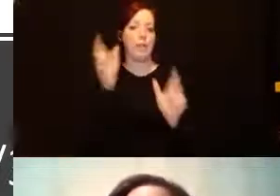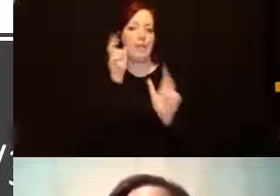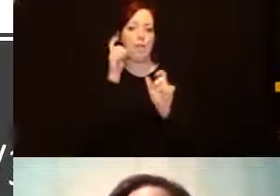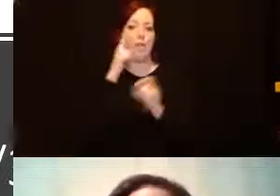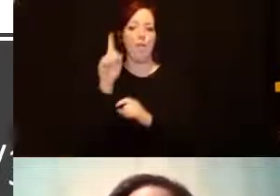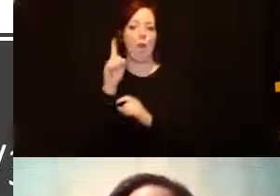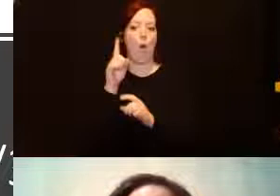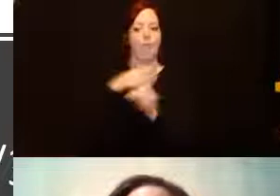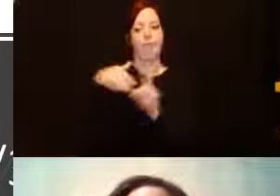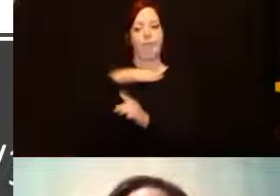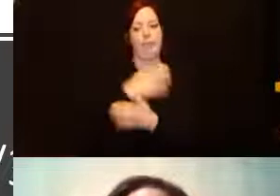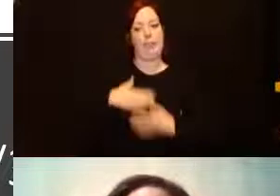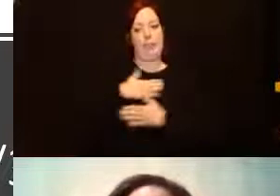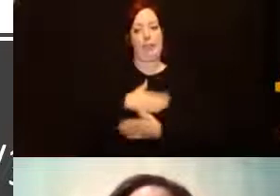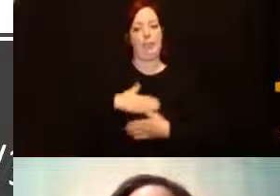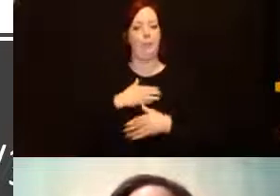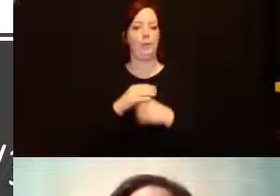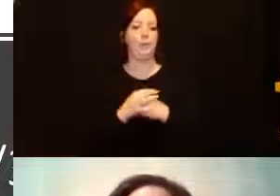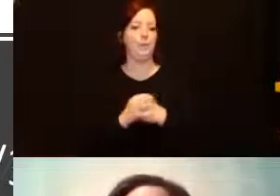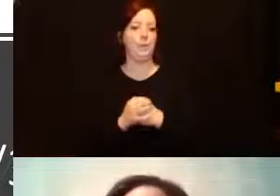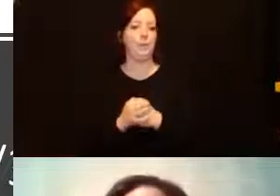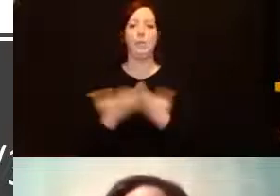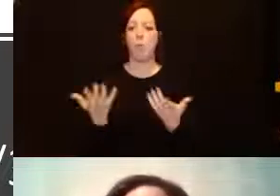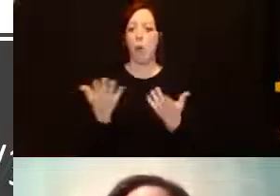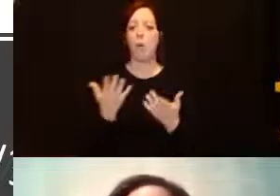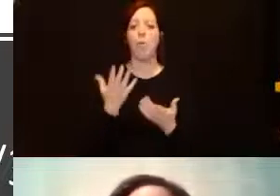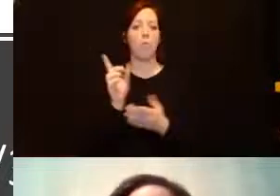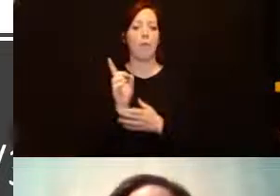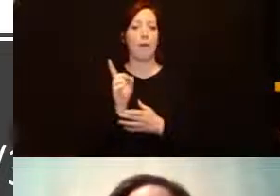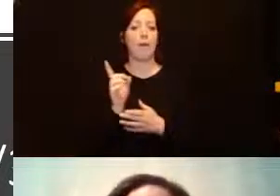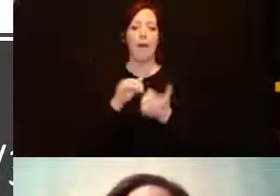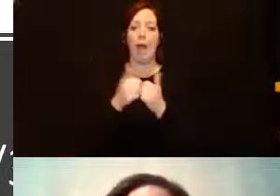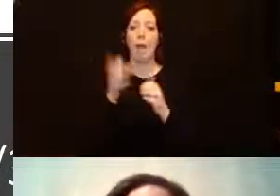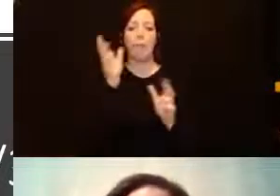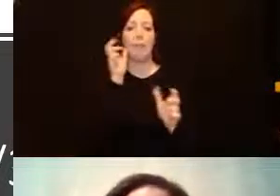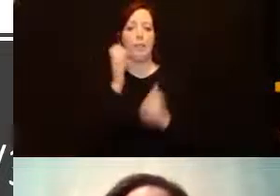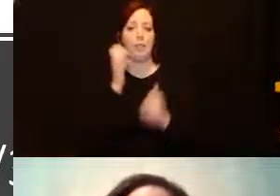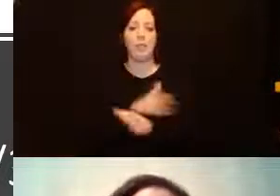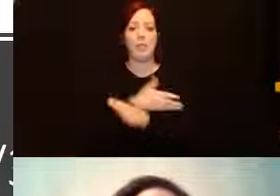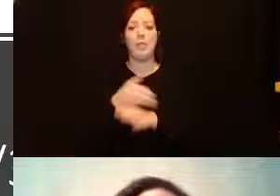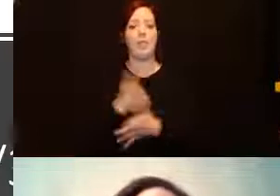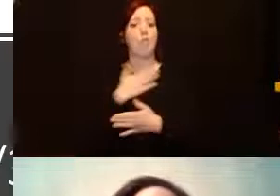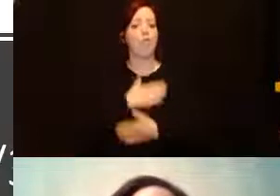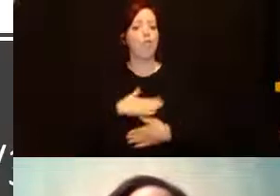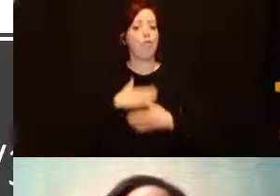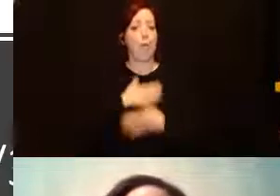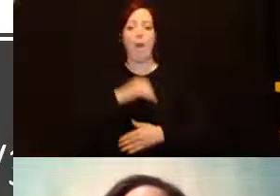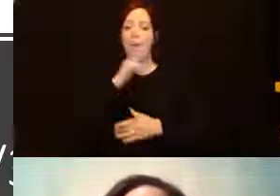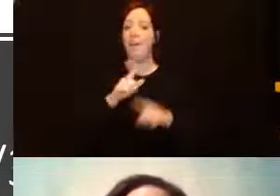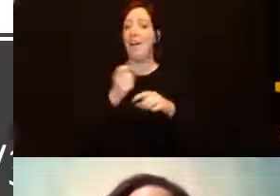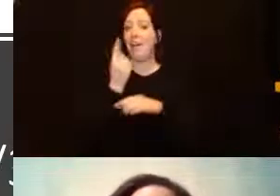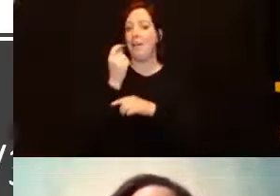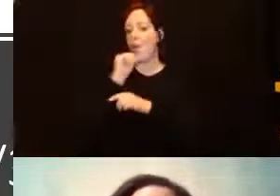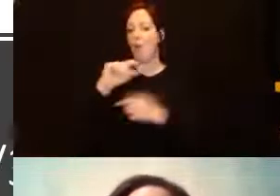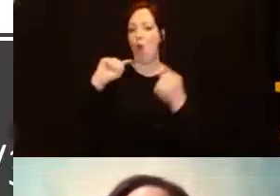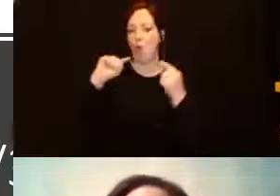that are safe for us to enjoy music, to go to these places without harming our hearing. And it will take care